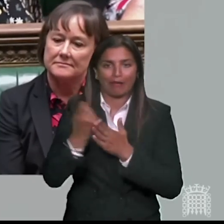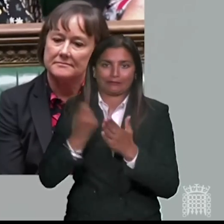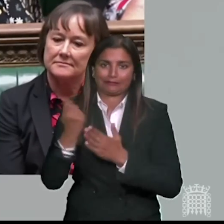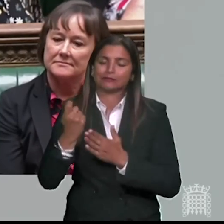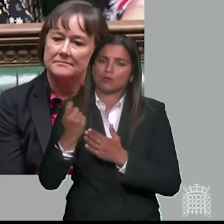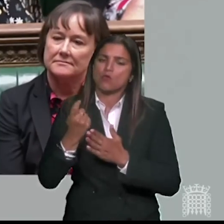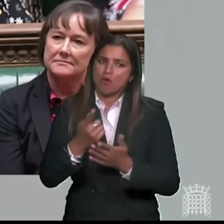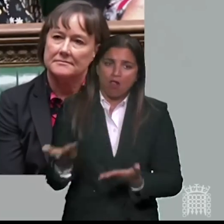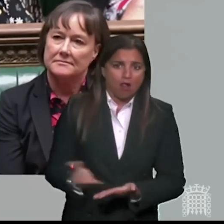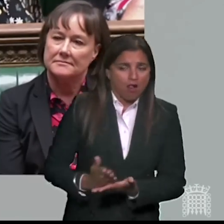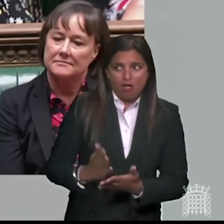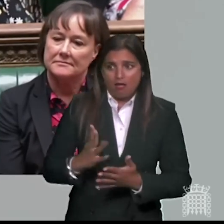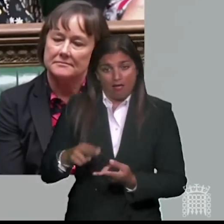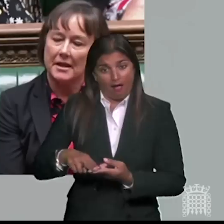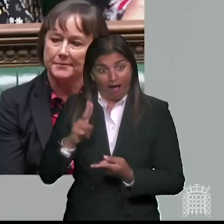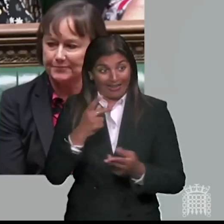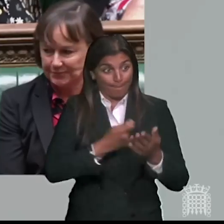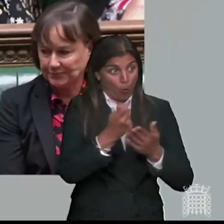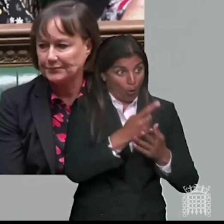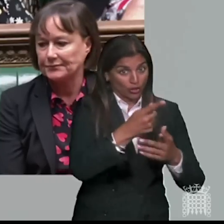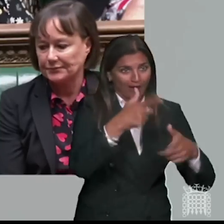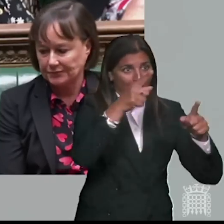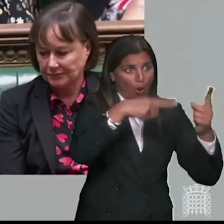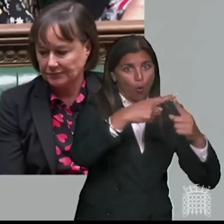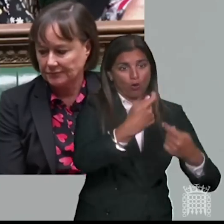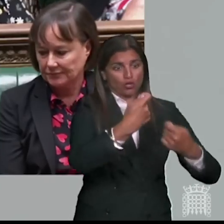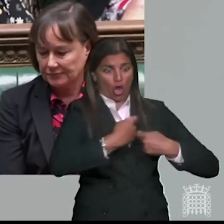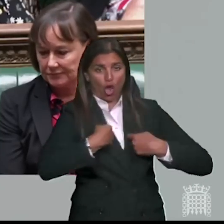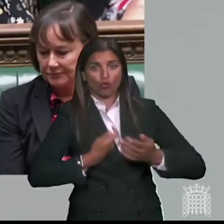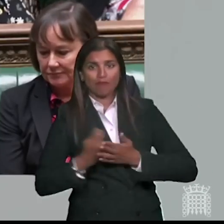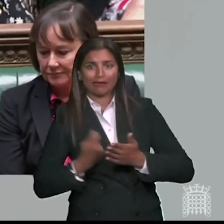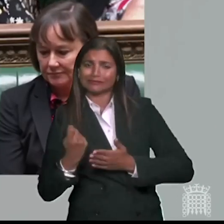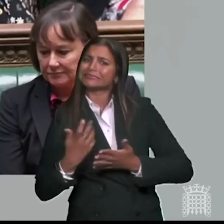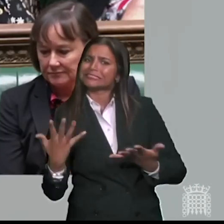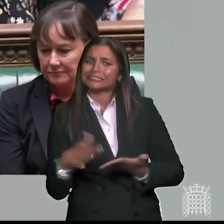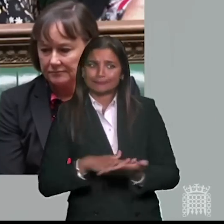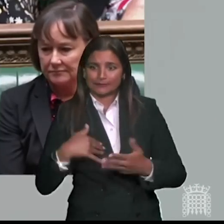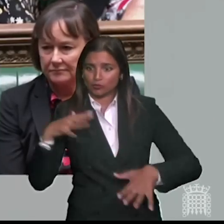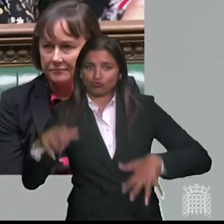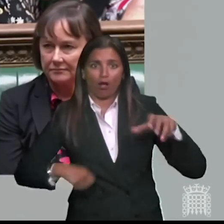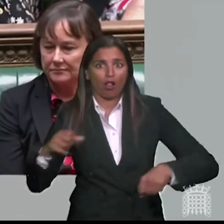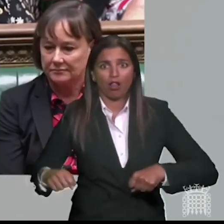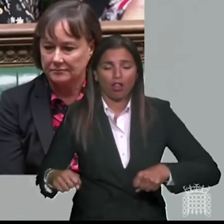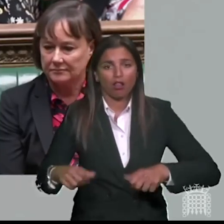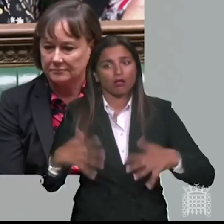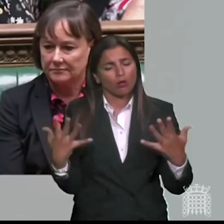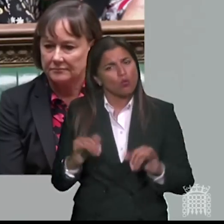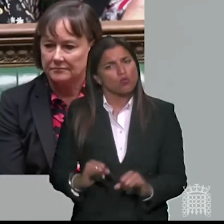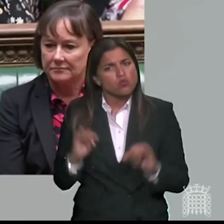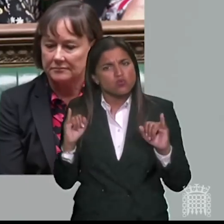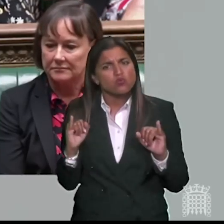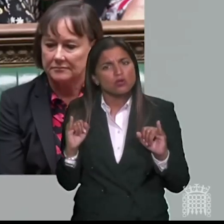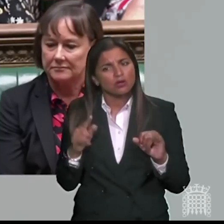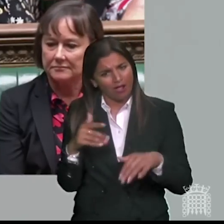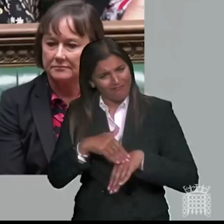away too, with higher mortgage costs handed directly to them. Given most renters live in homes with buy-to-let mortgage, can